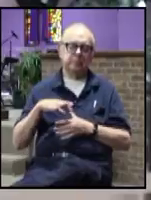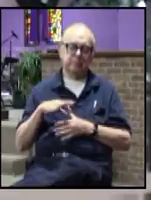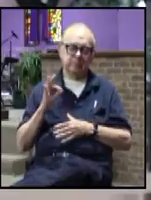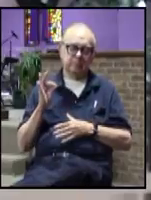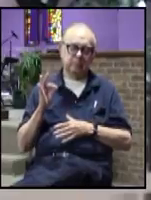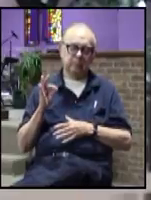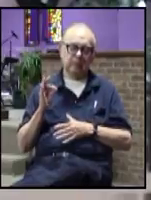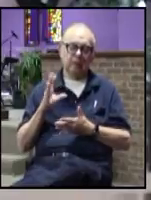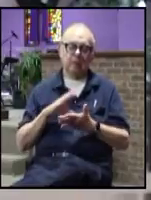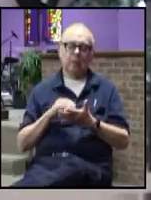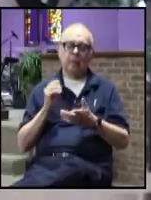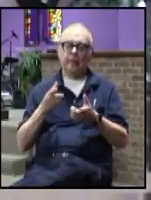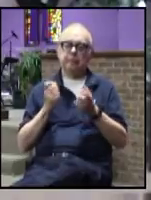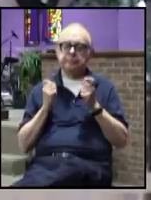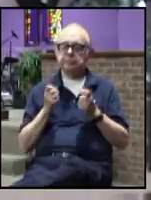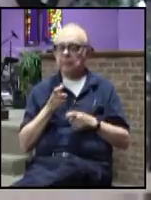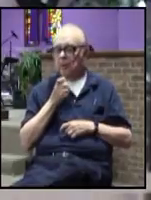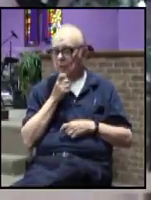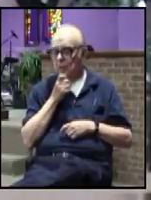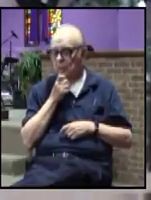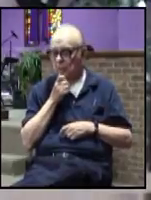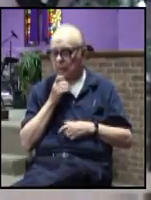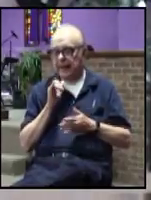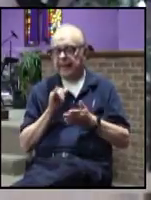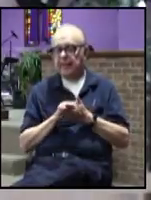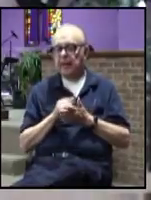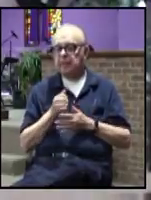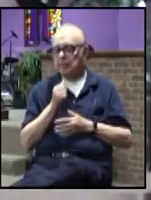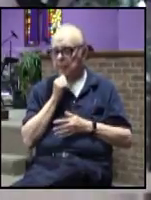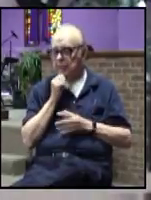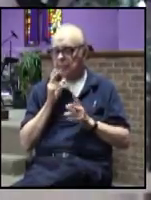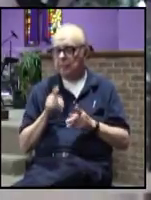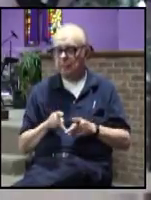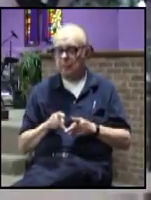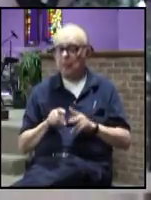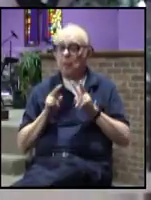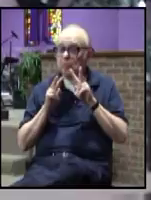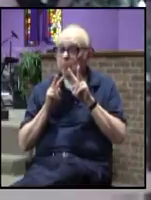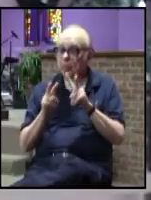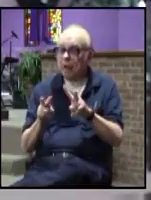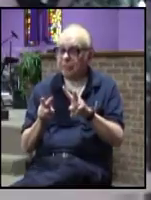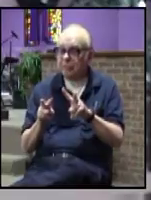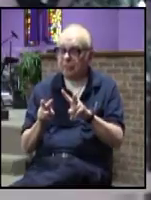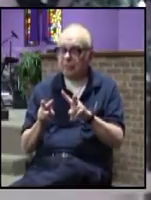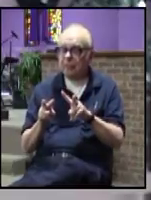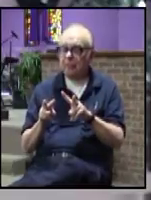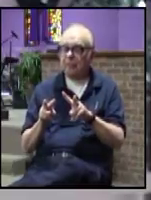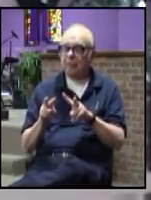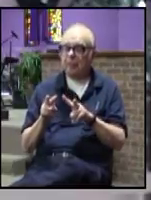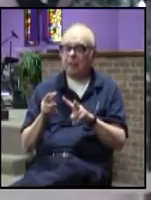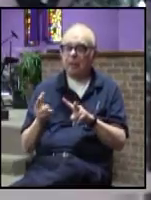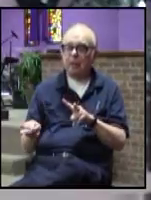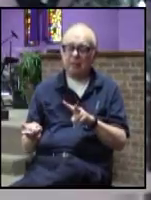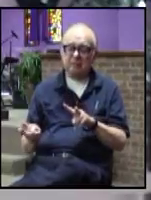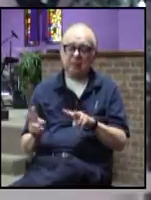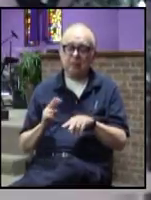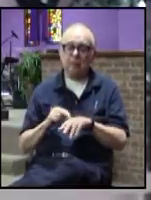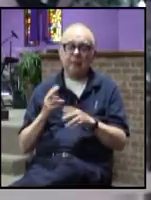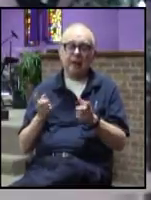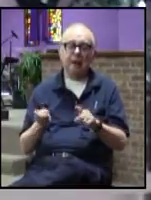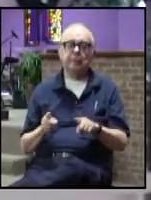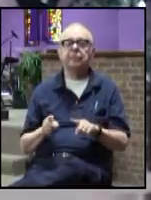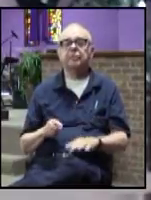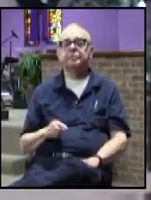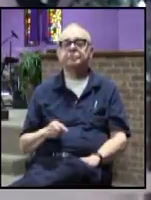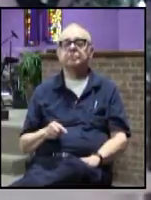You will find real quick who the patient person is. Watch. Here's generally what